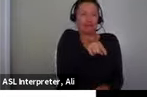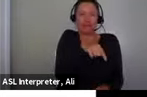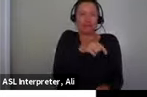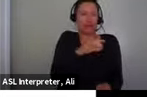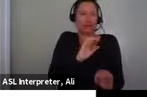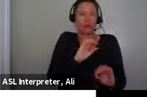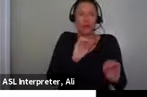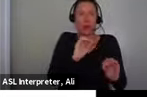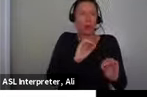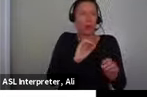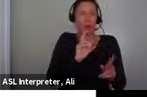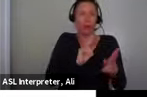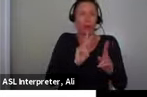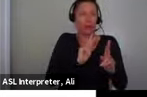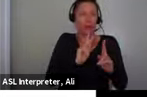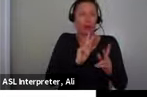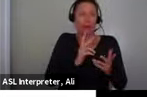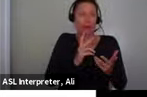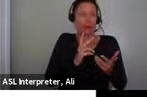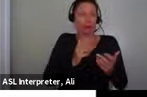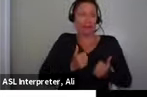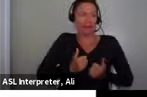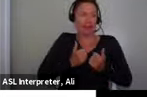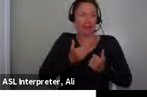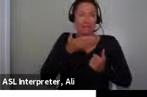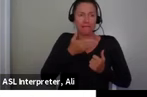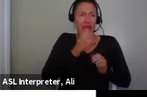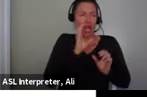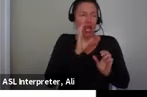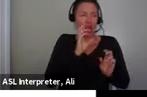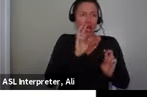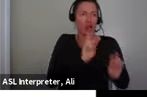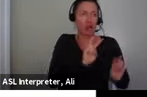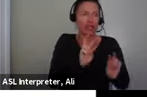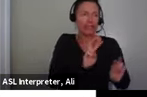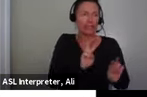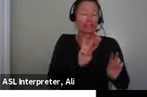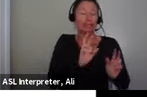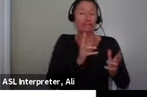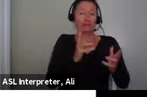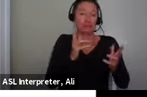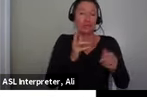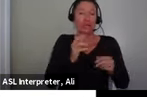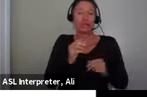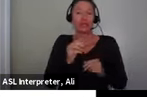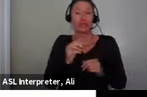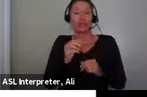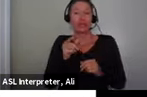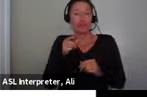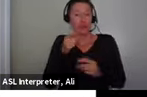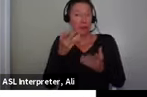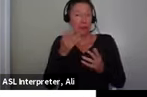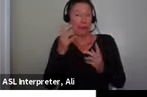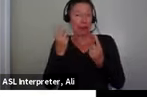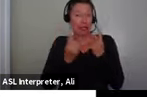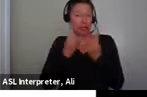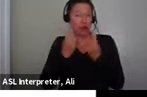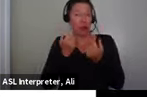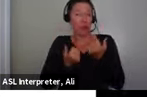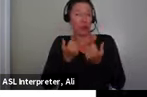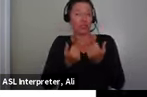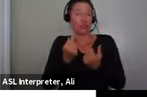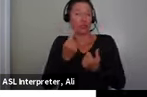residents looking out. And have you considered which one is going to be more friendly